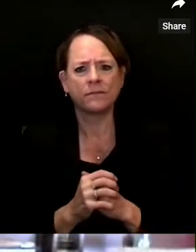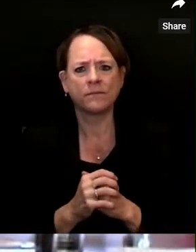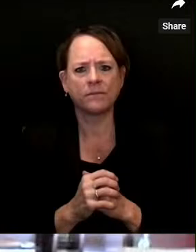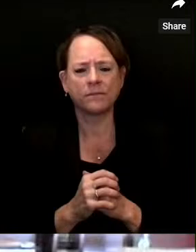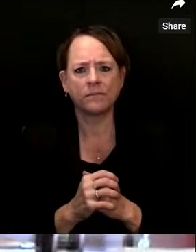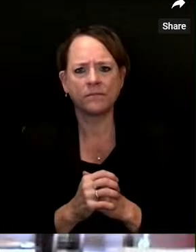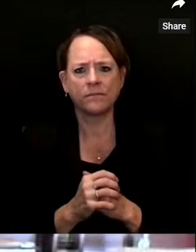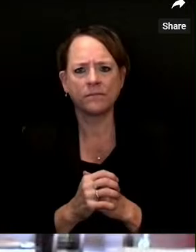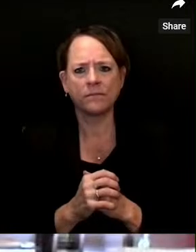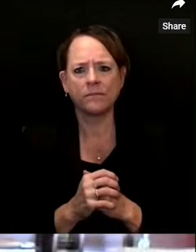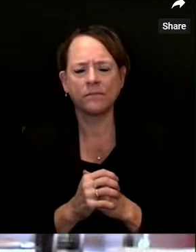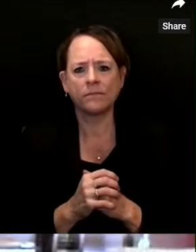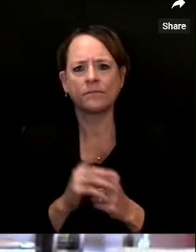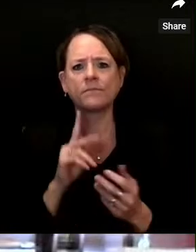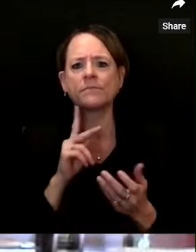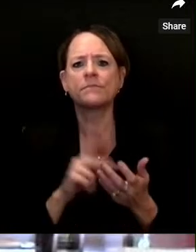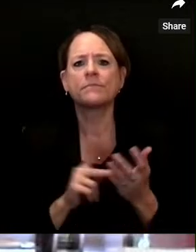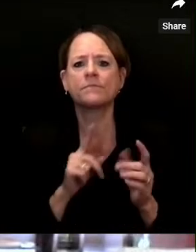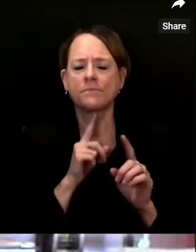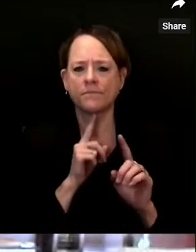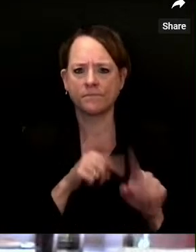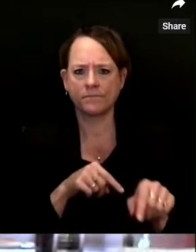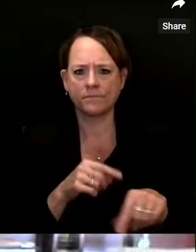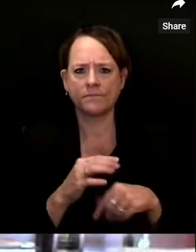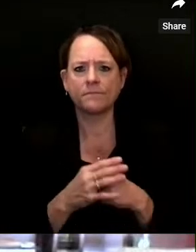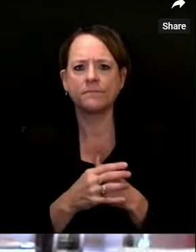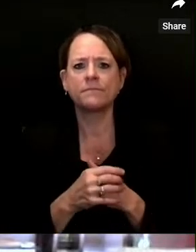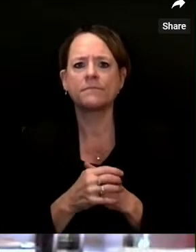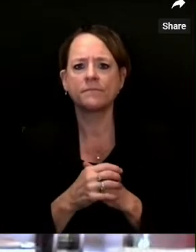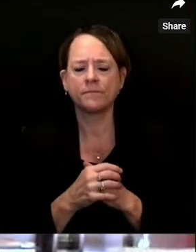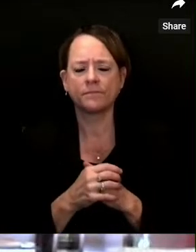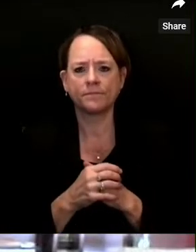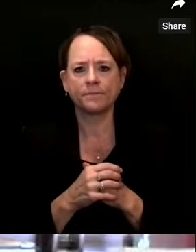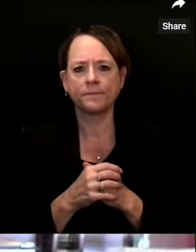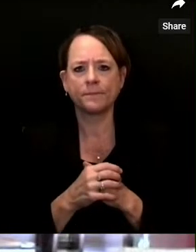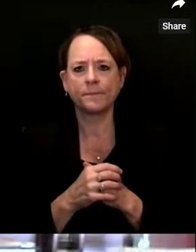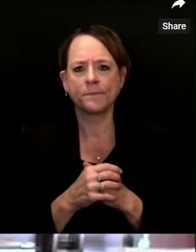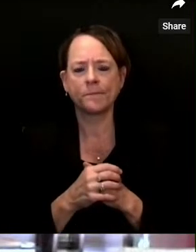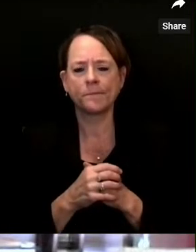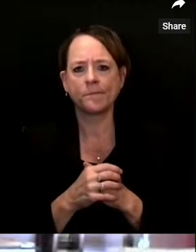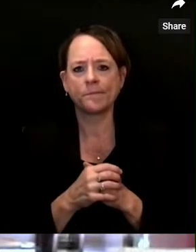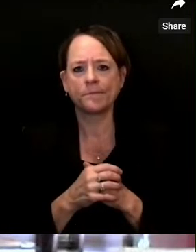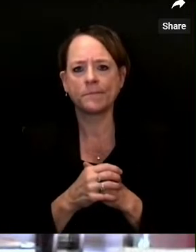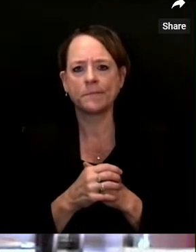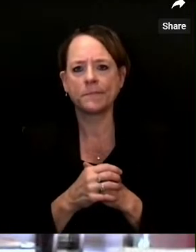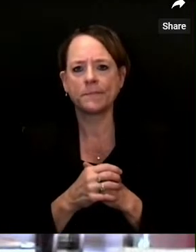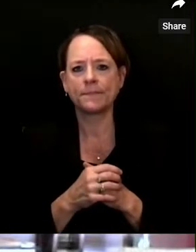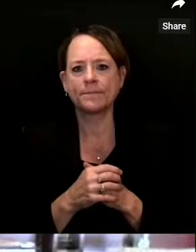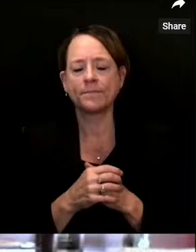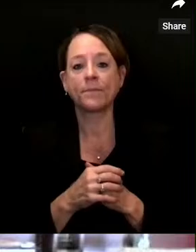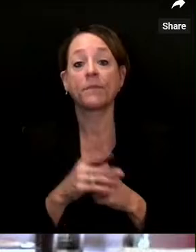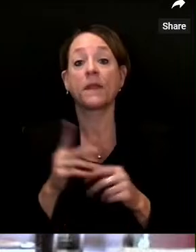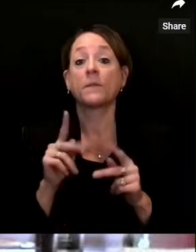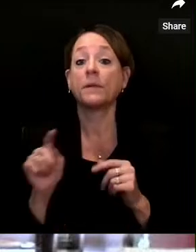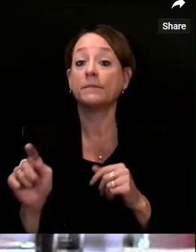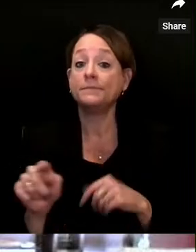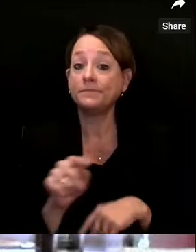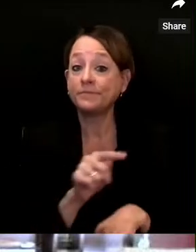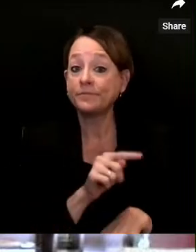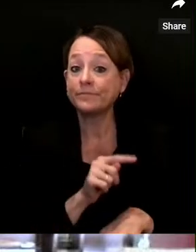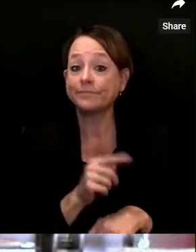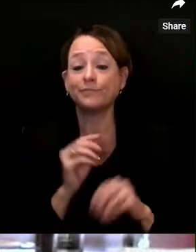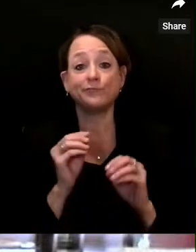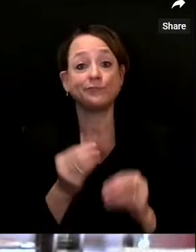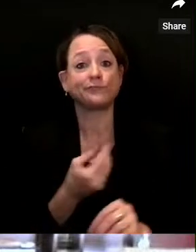been vaccinated are becoming hospitalized at a rate that is 9 times higher than people who